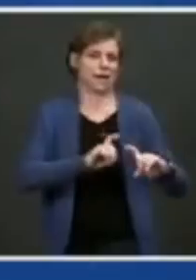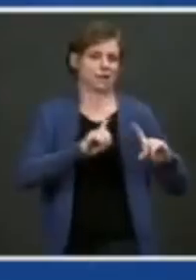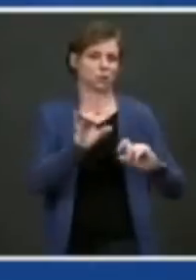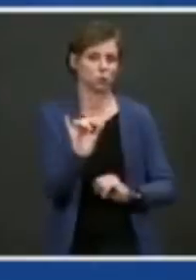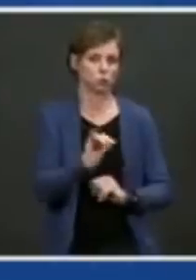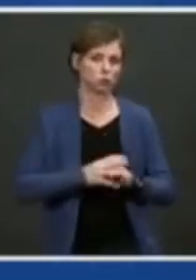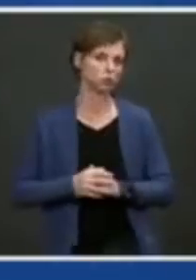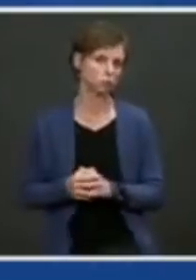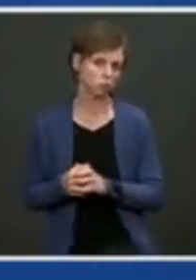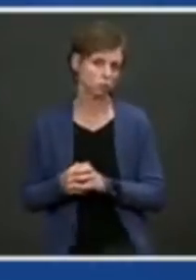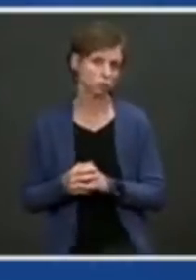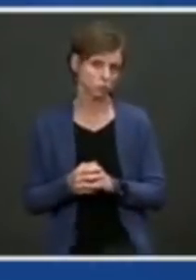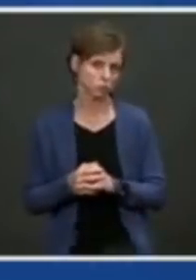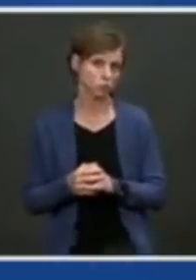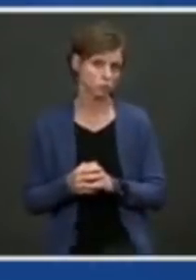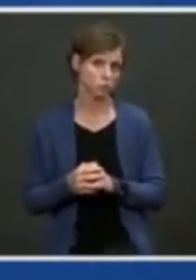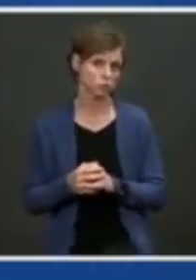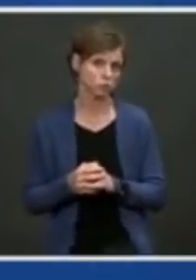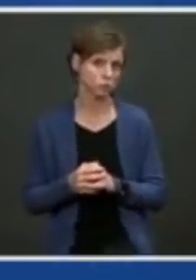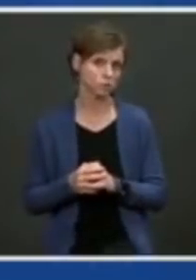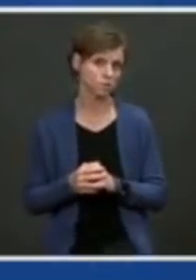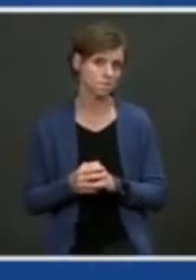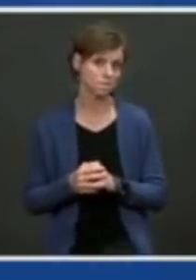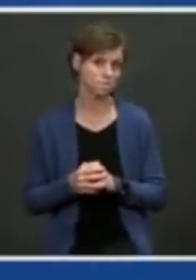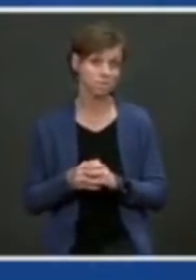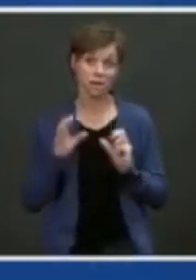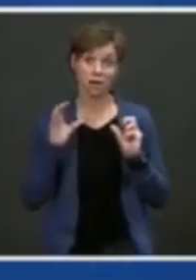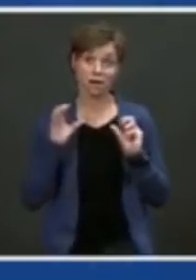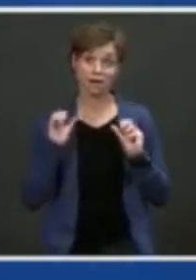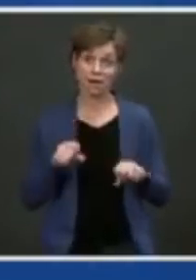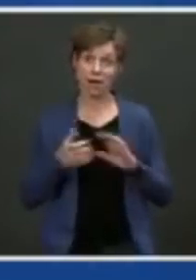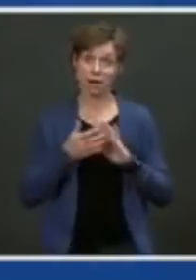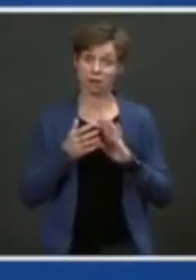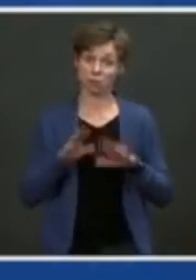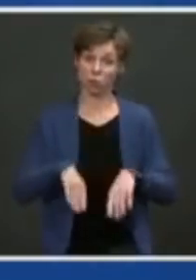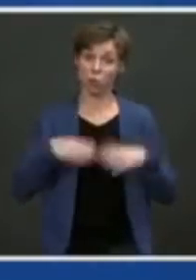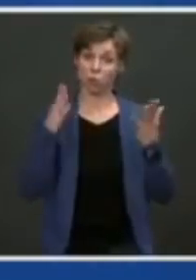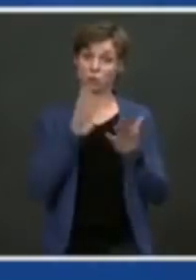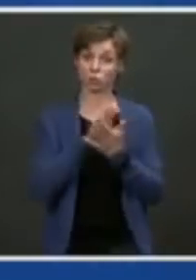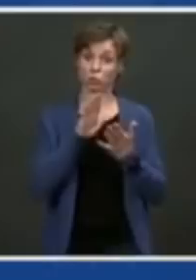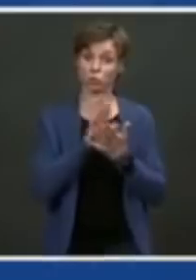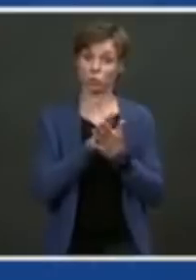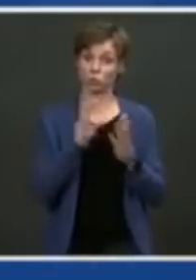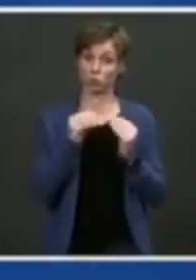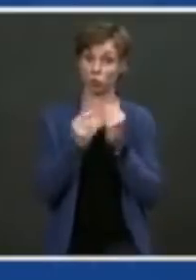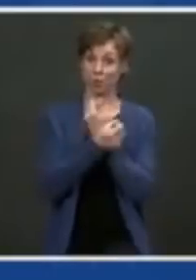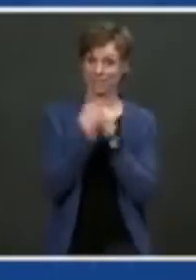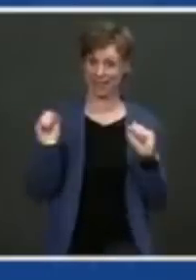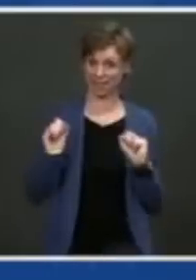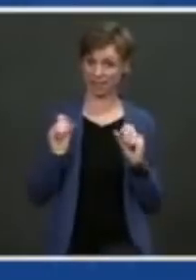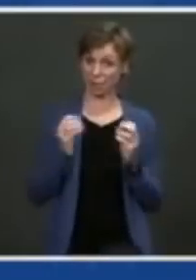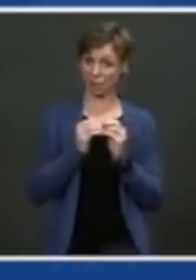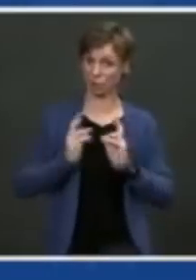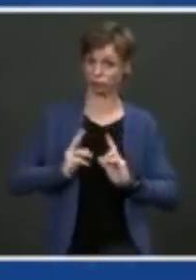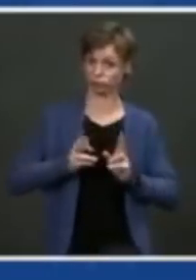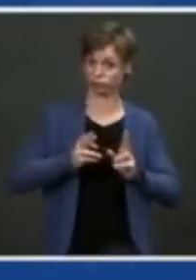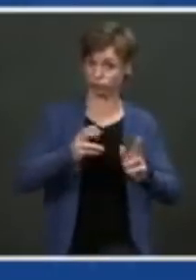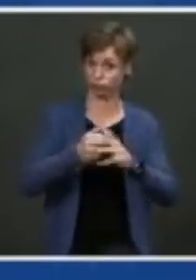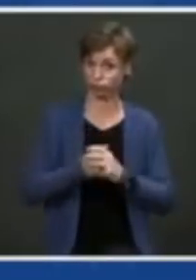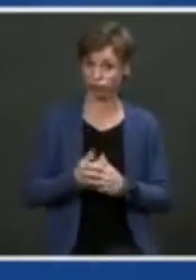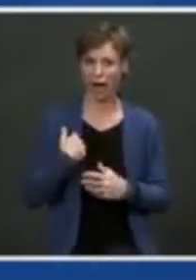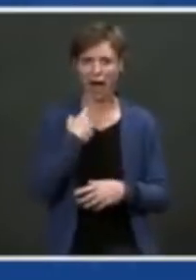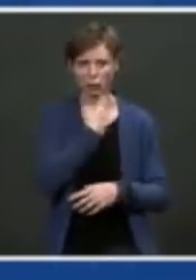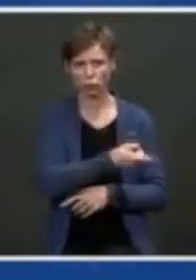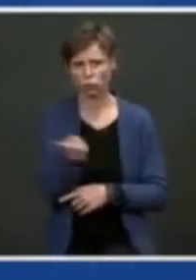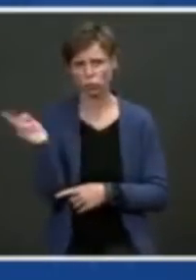help us accelerate nationwide efforts to reopen our schools safely. And as I told the nation last week, I've directed